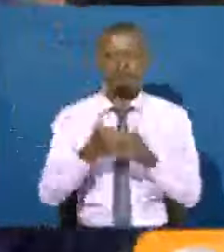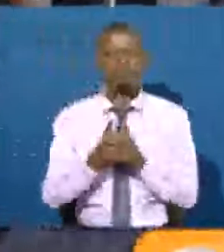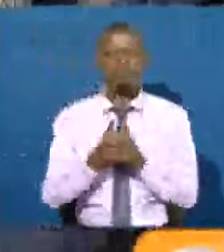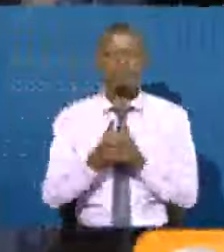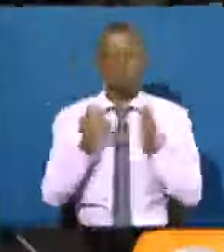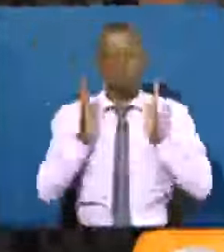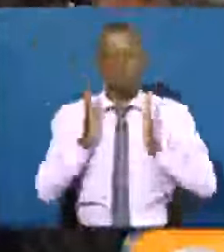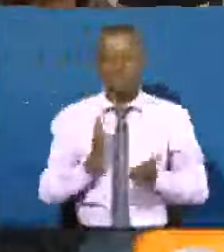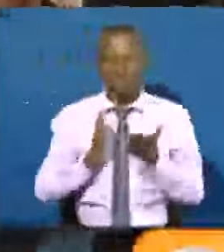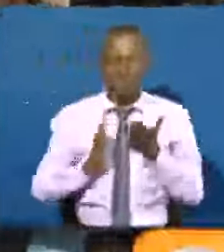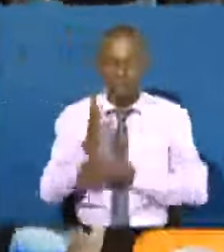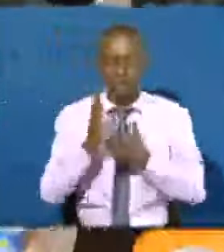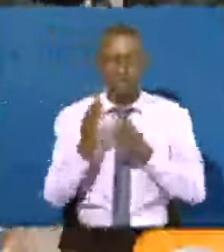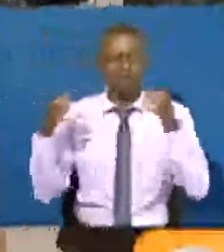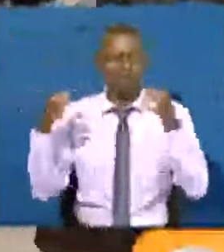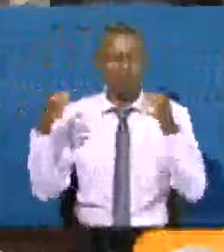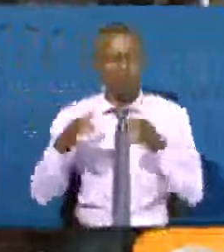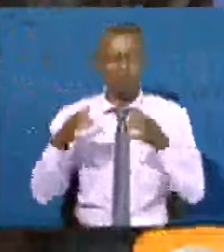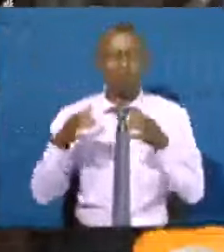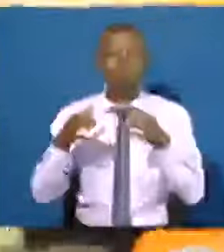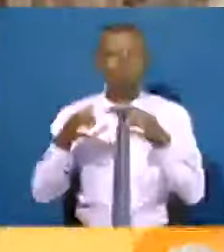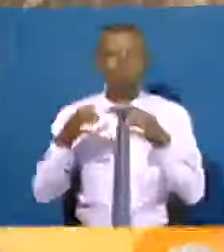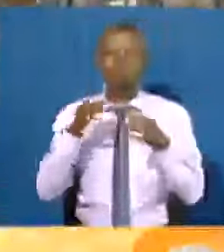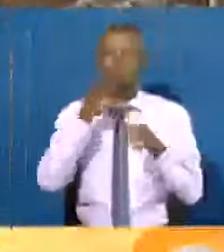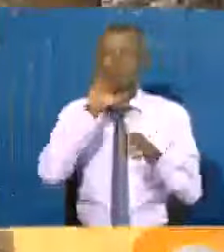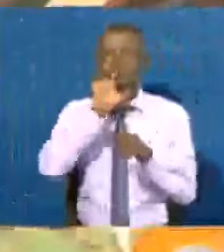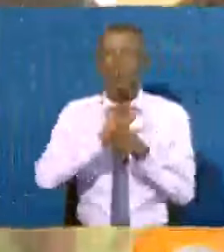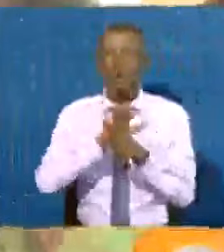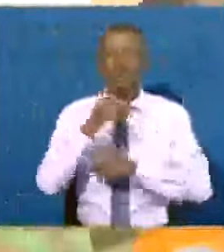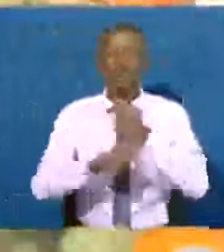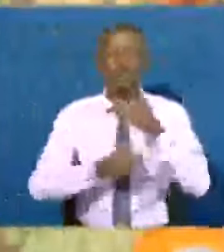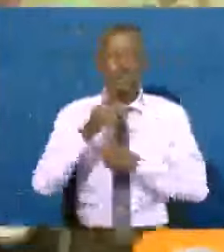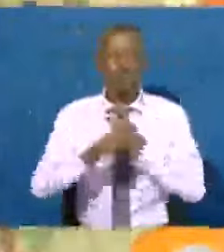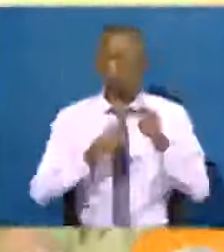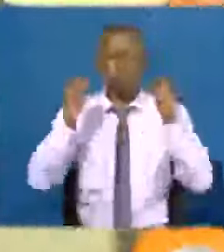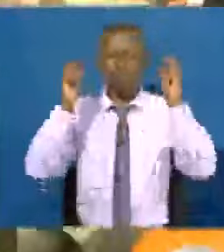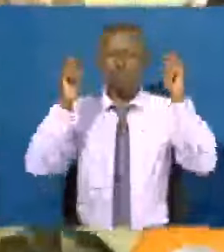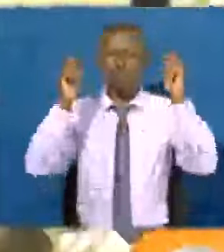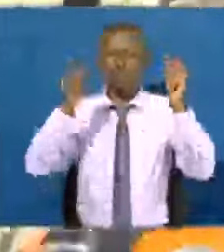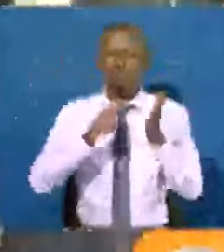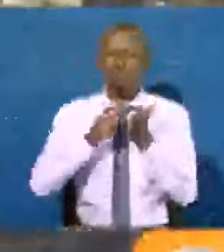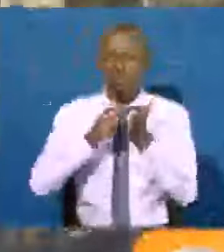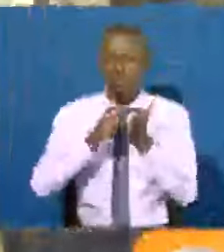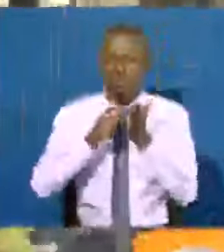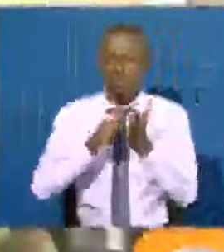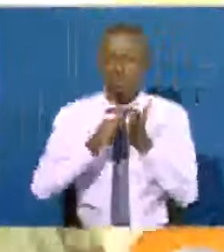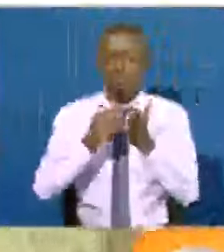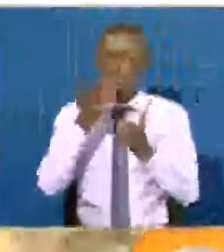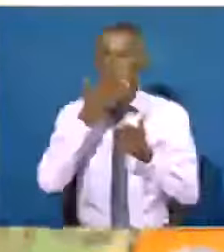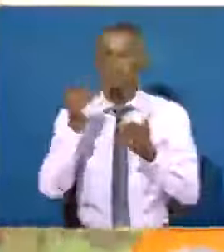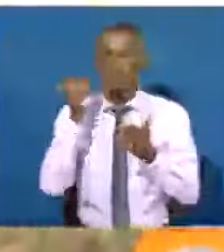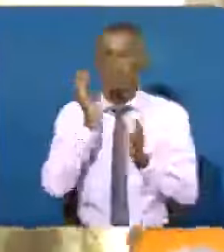Wanaharakati na watetezi wa haki za kibinadamu wameapa kuendelea na maandamano kushinikiza kubwagwa